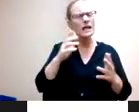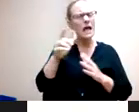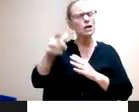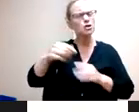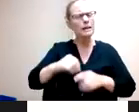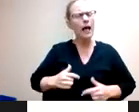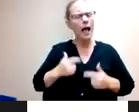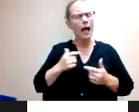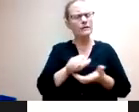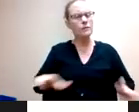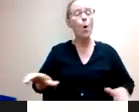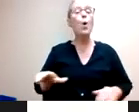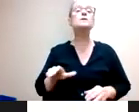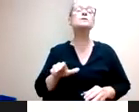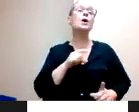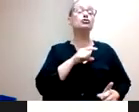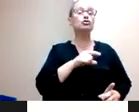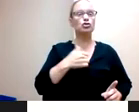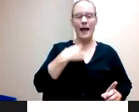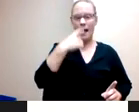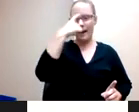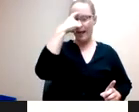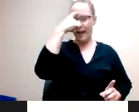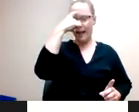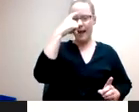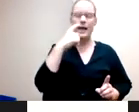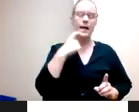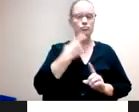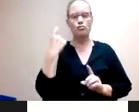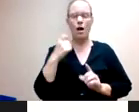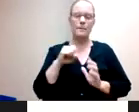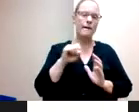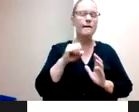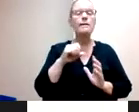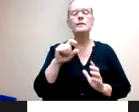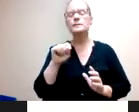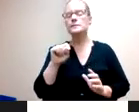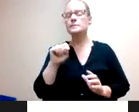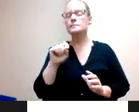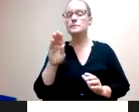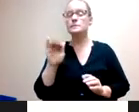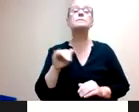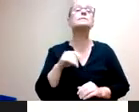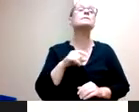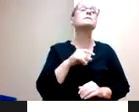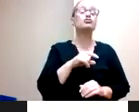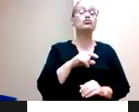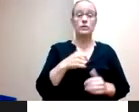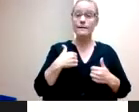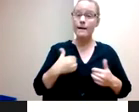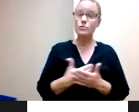in 3 weeks had a head trauma in Florida and they were able, I had the new healthcare proxy. She had